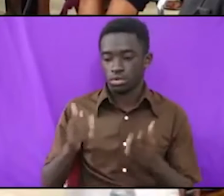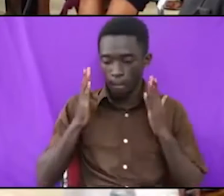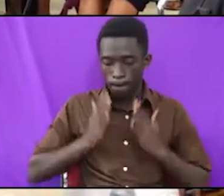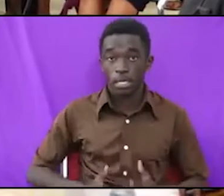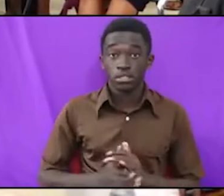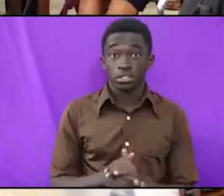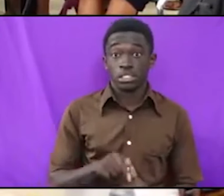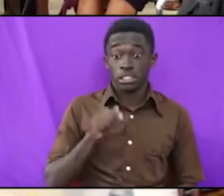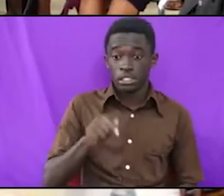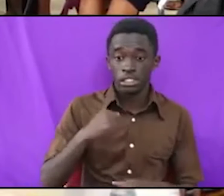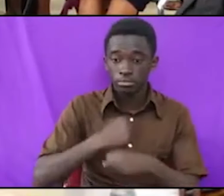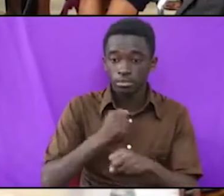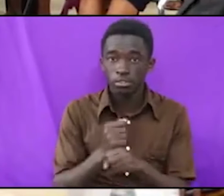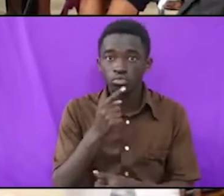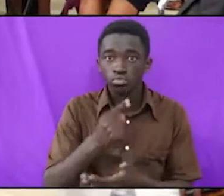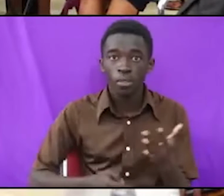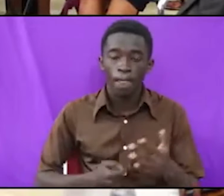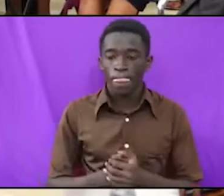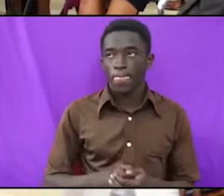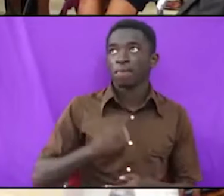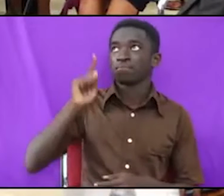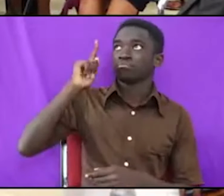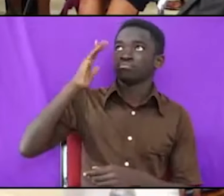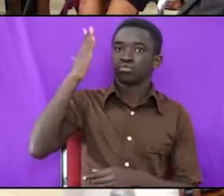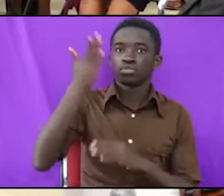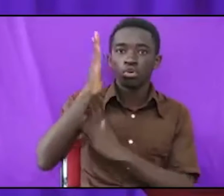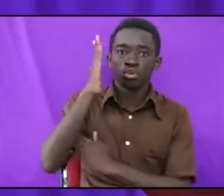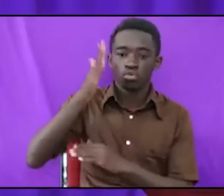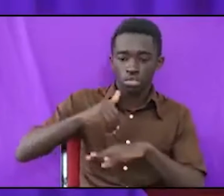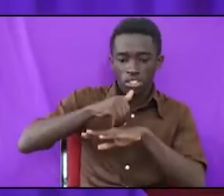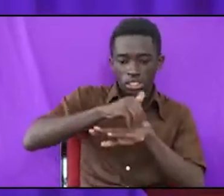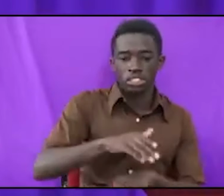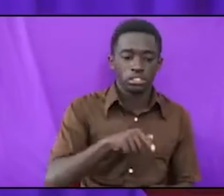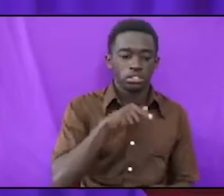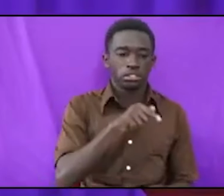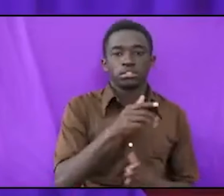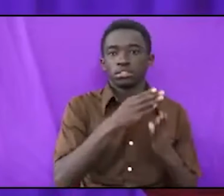by sending you out into the wilderness